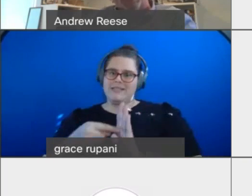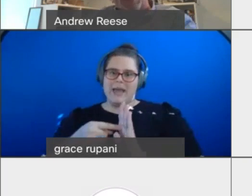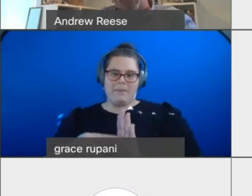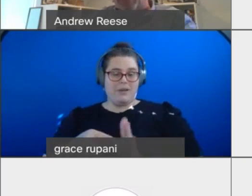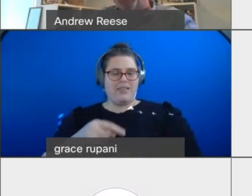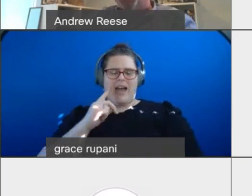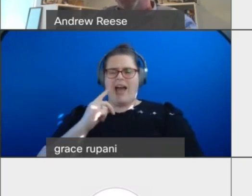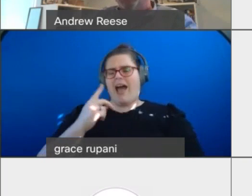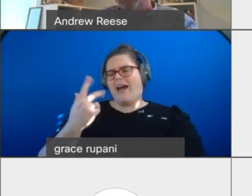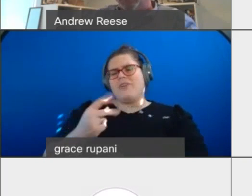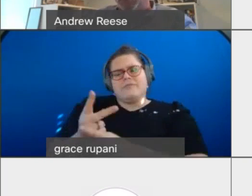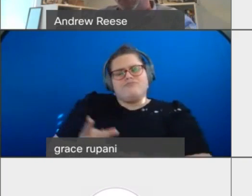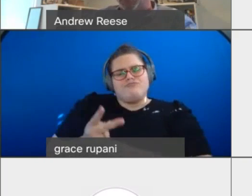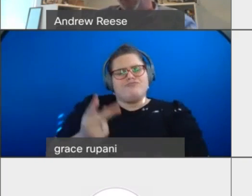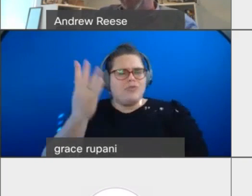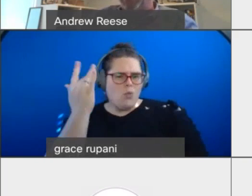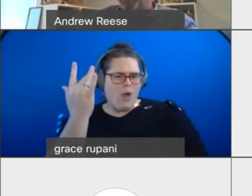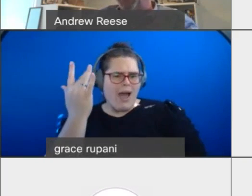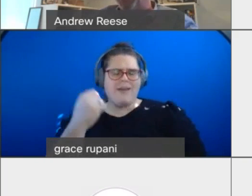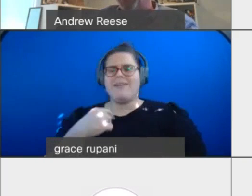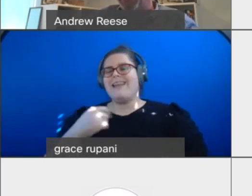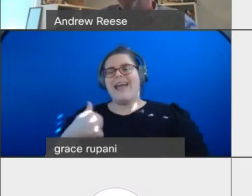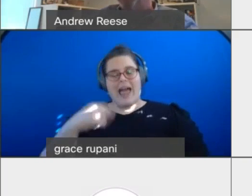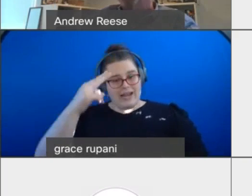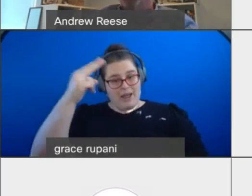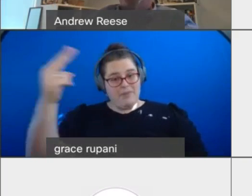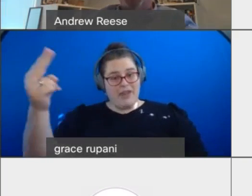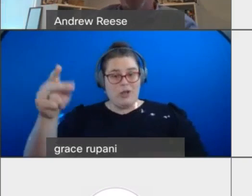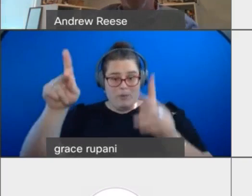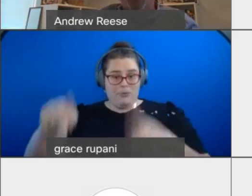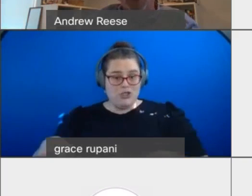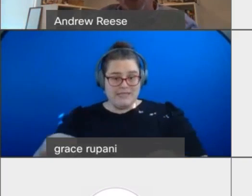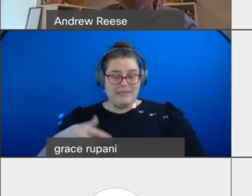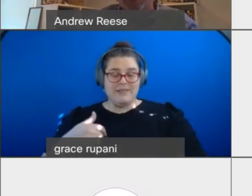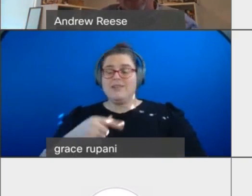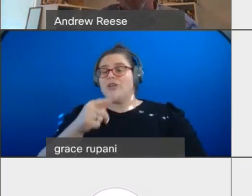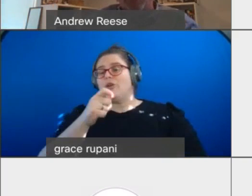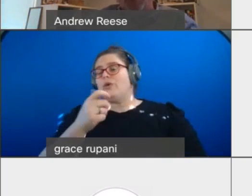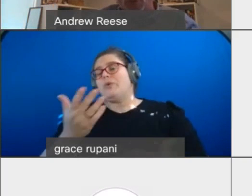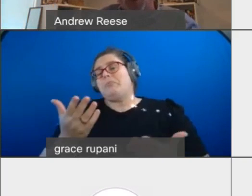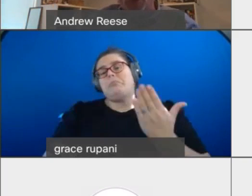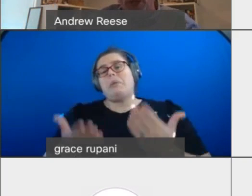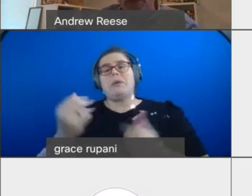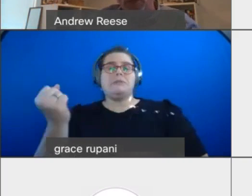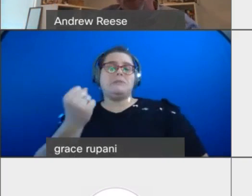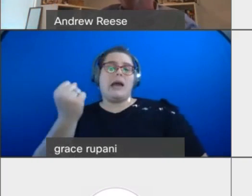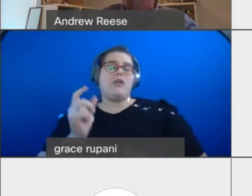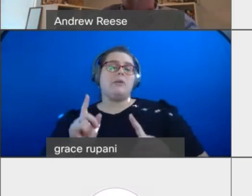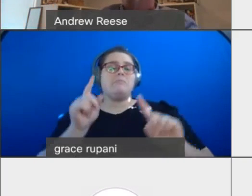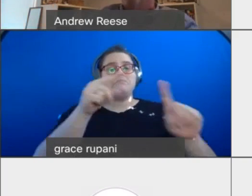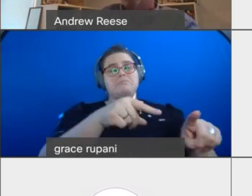just a hypothetical person, because it was looking into the future, but who goes to brunch on Saturday with a group of